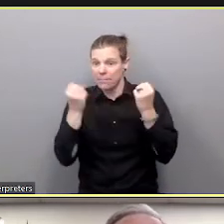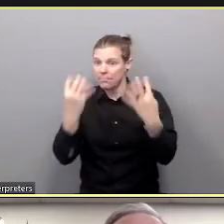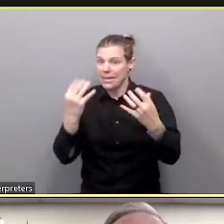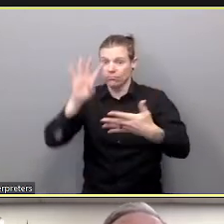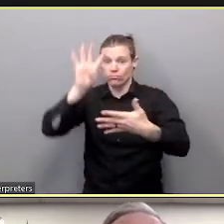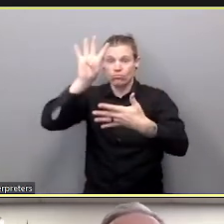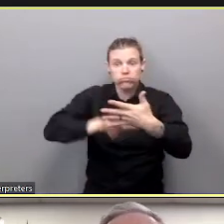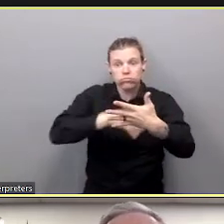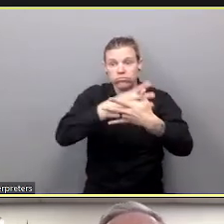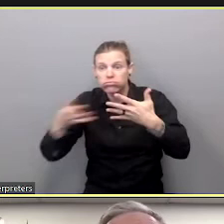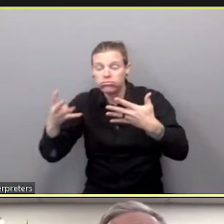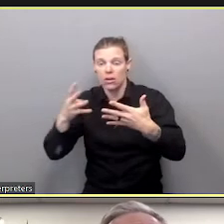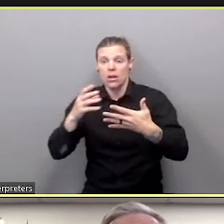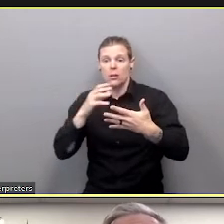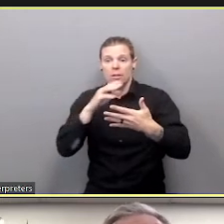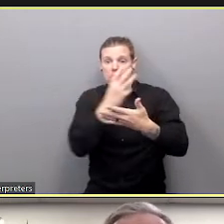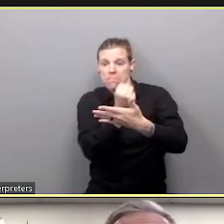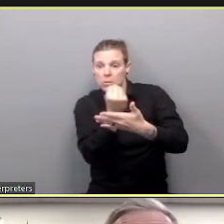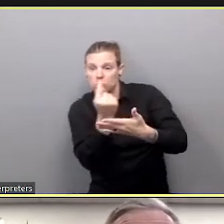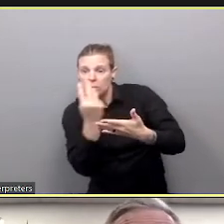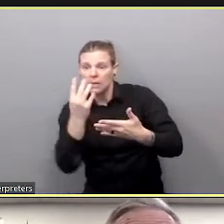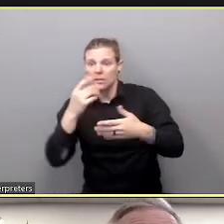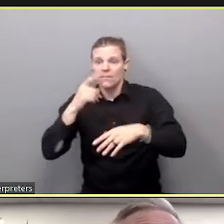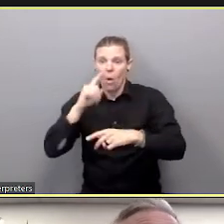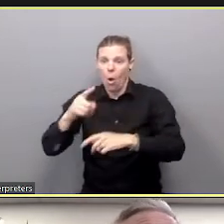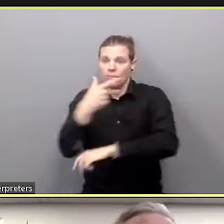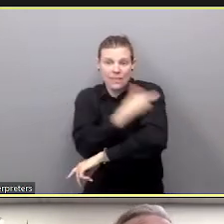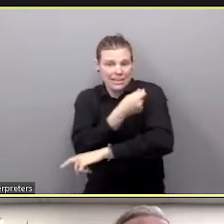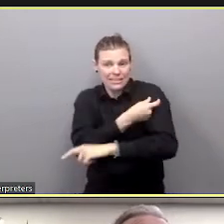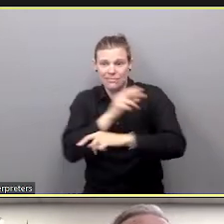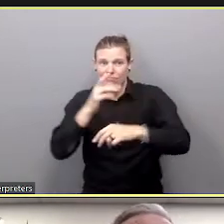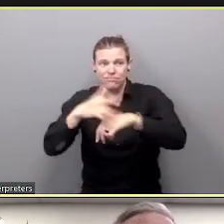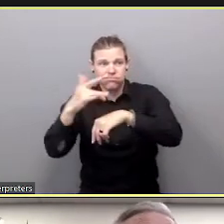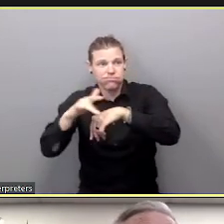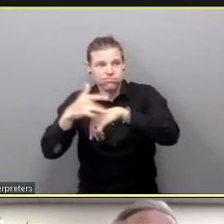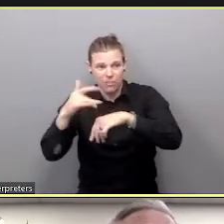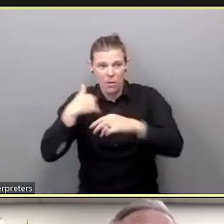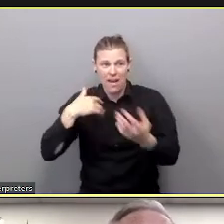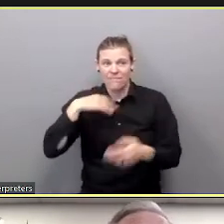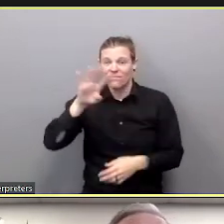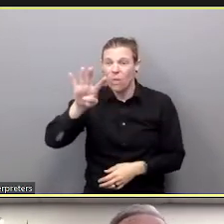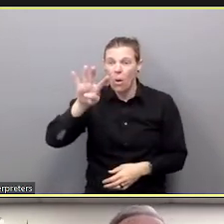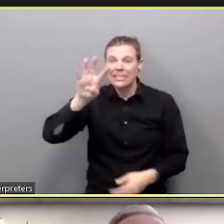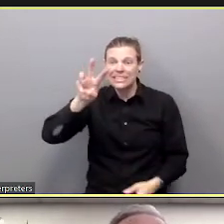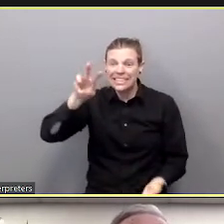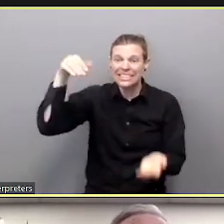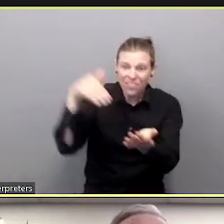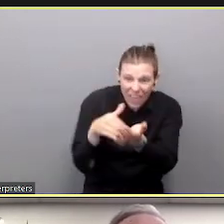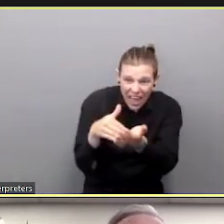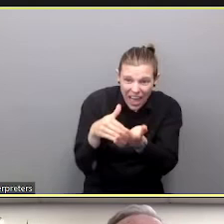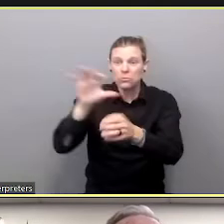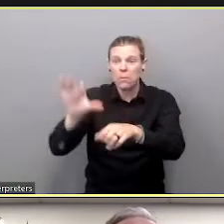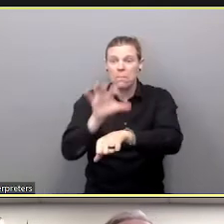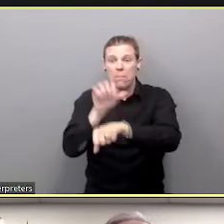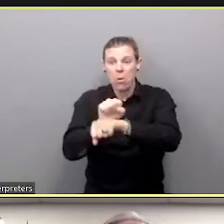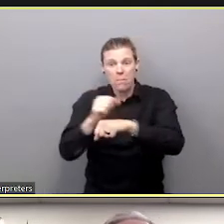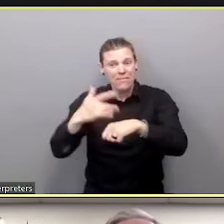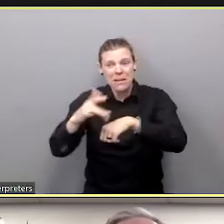30 days, we have 46,000 open booster slots. You can